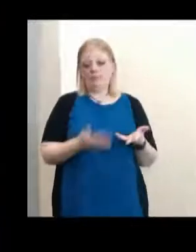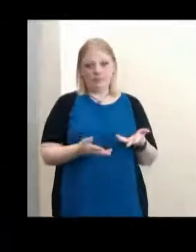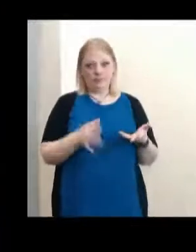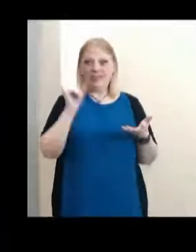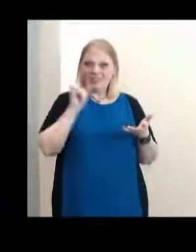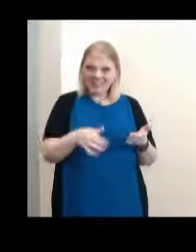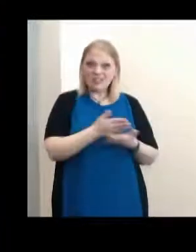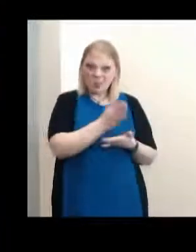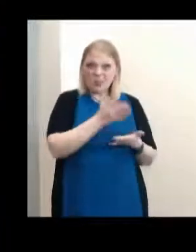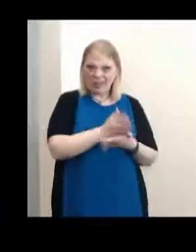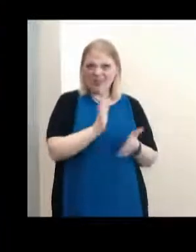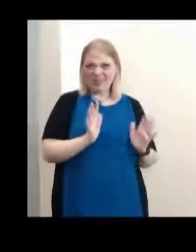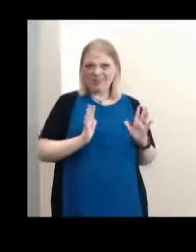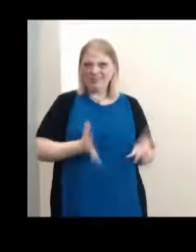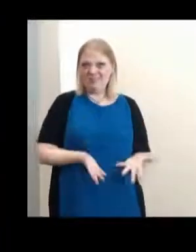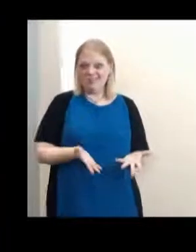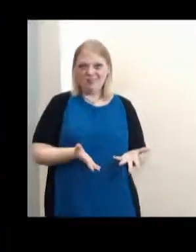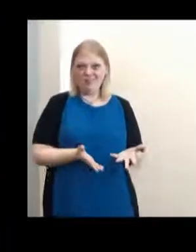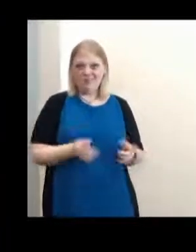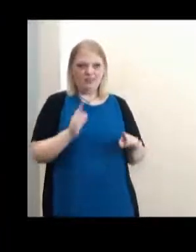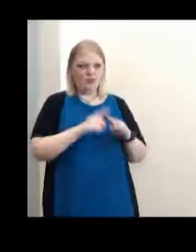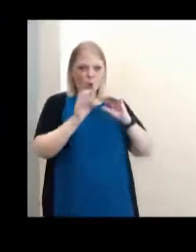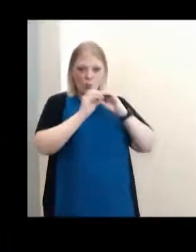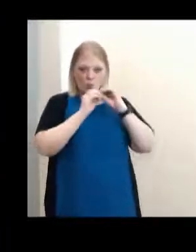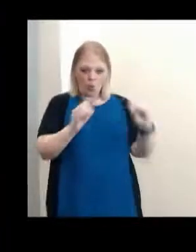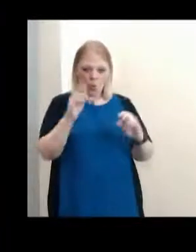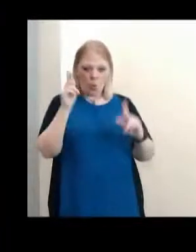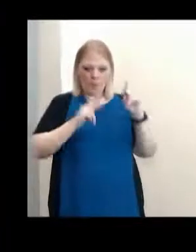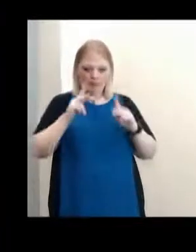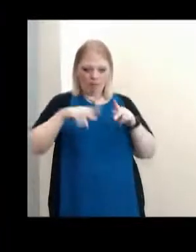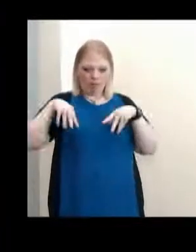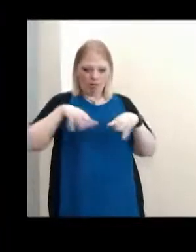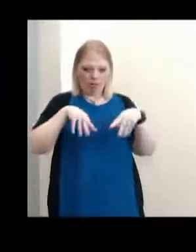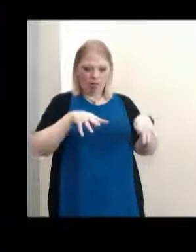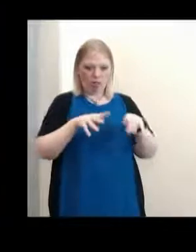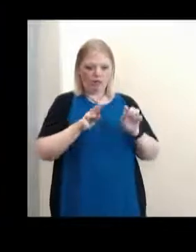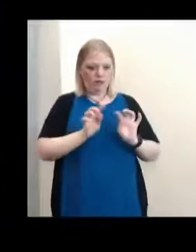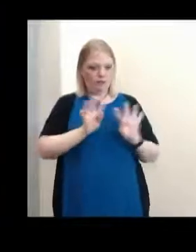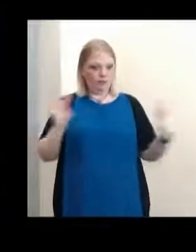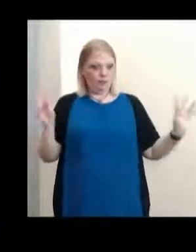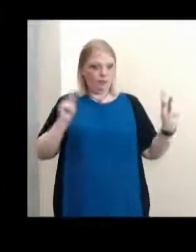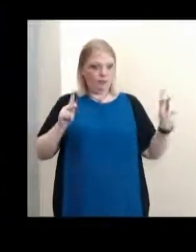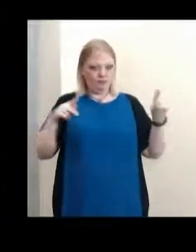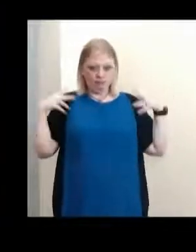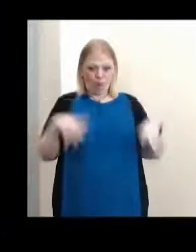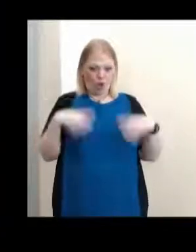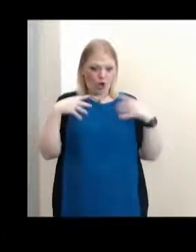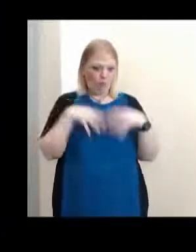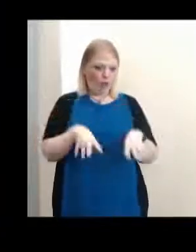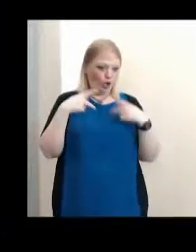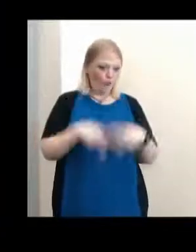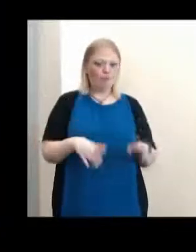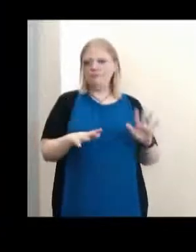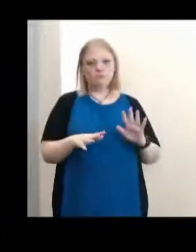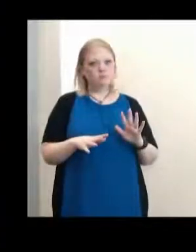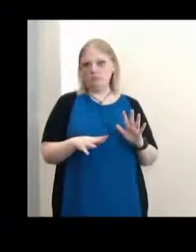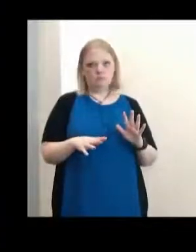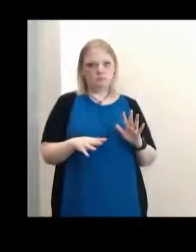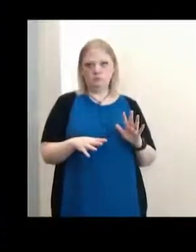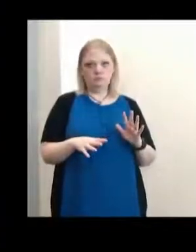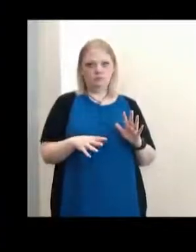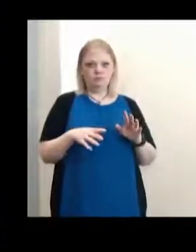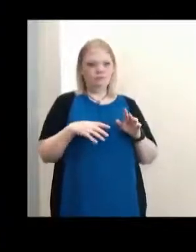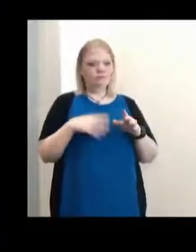that's okay. But there will not be a parade in which people are partying alongside the road. There will not be a parade in which people are on the back of a